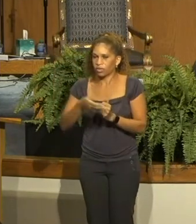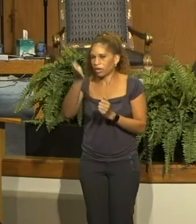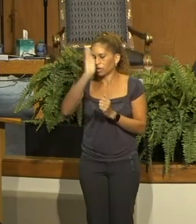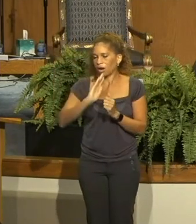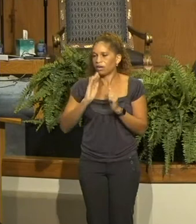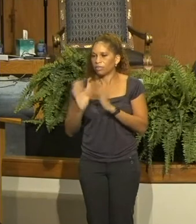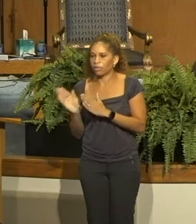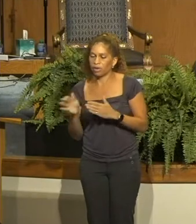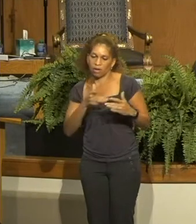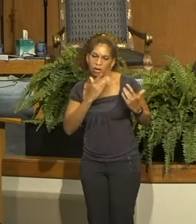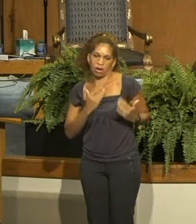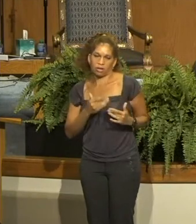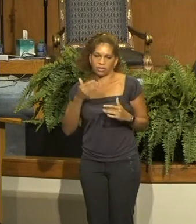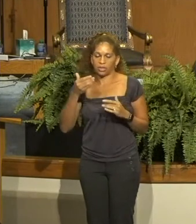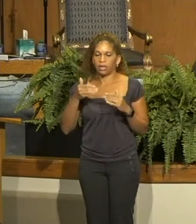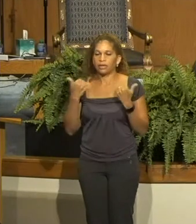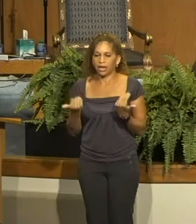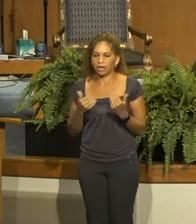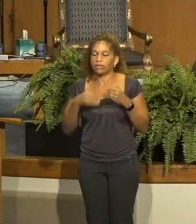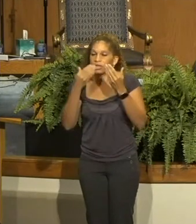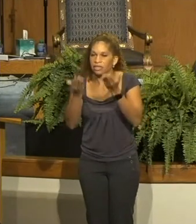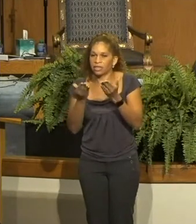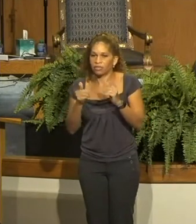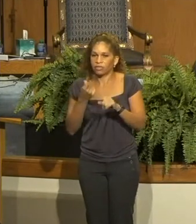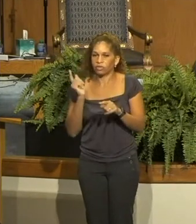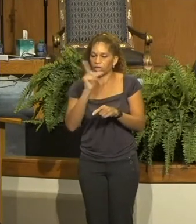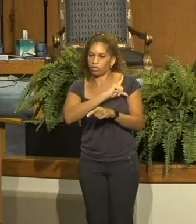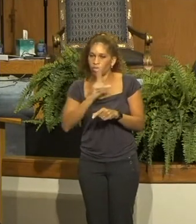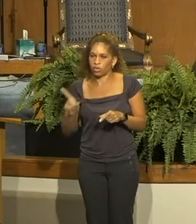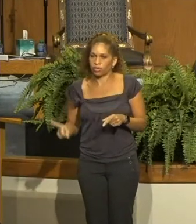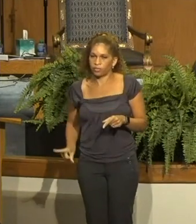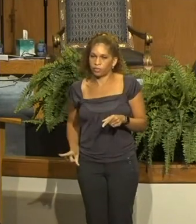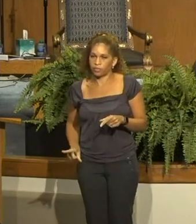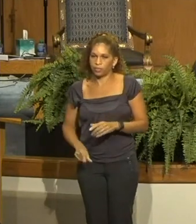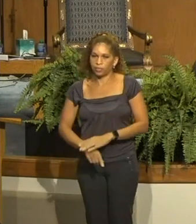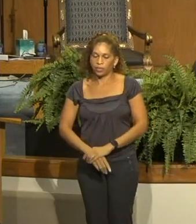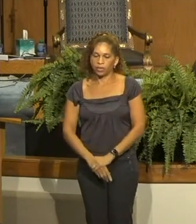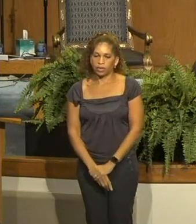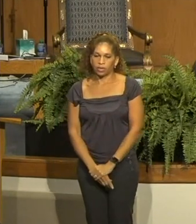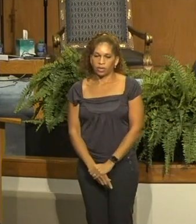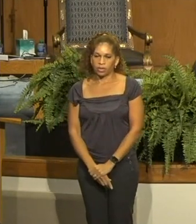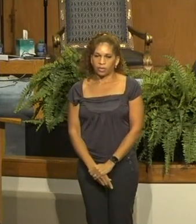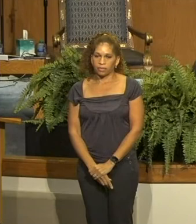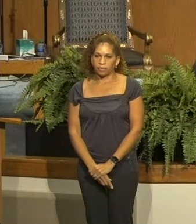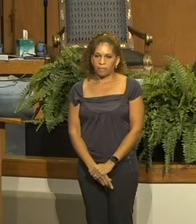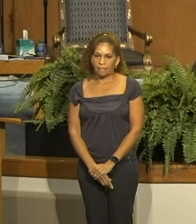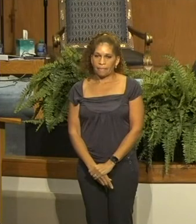prepare our hearts now to give unto the Lord.